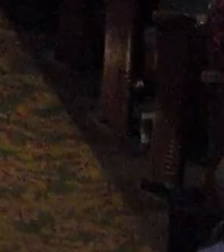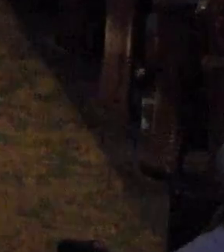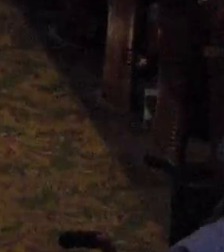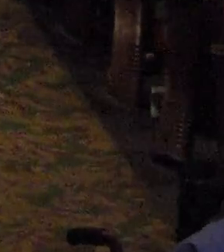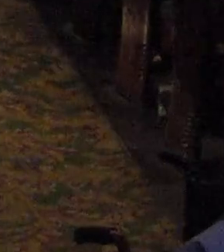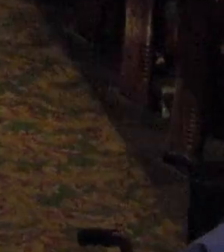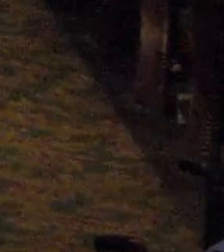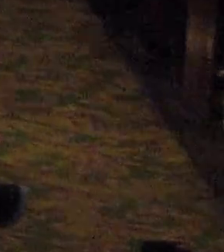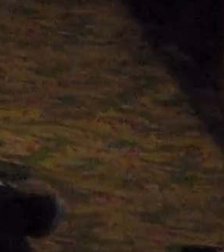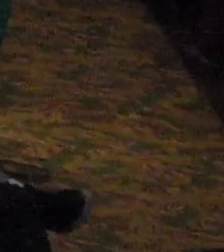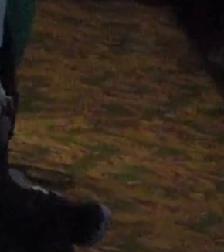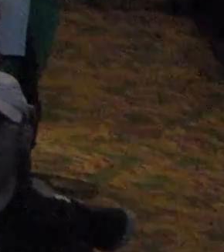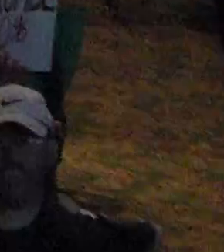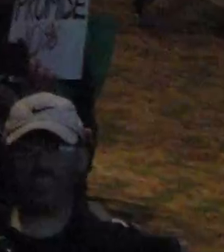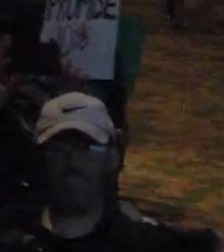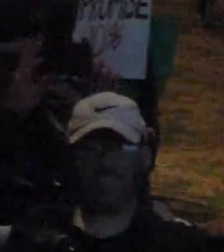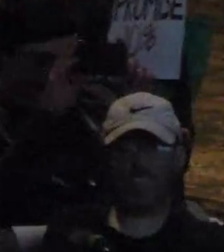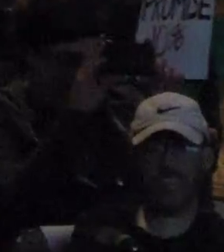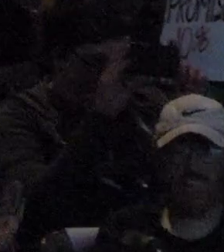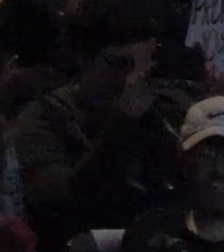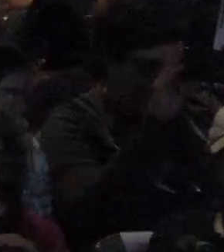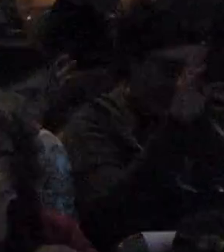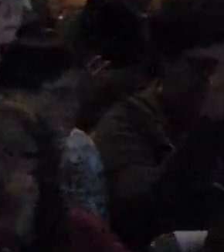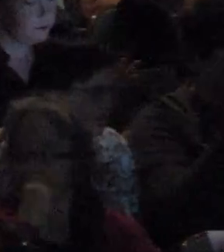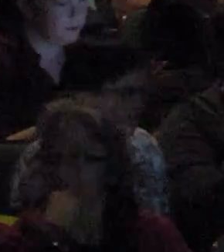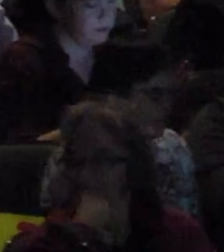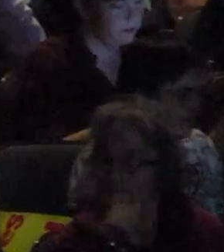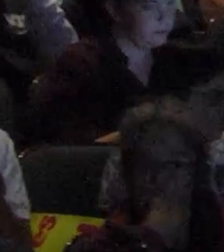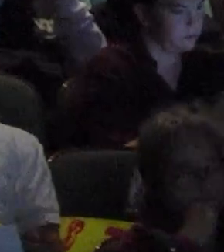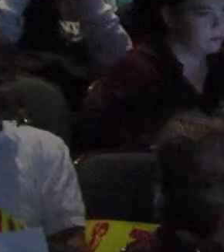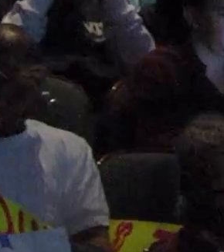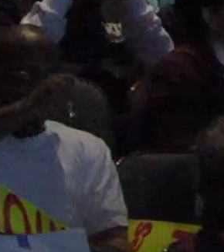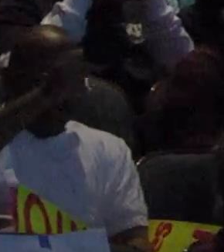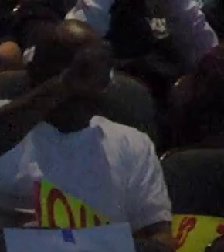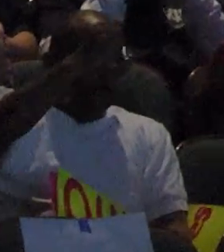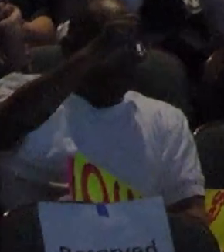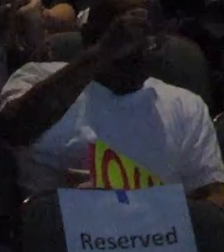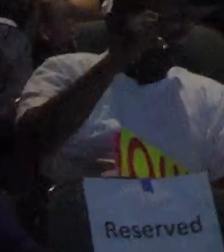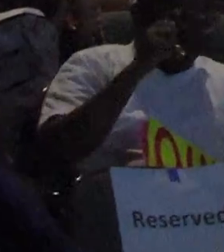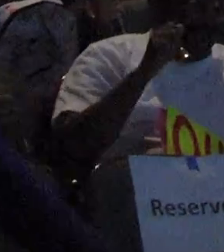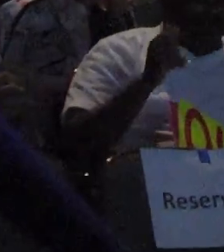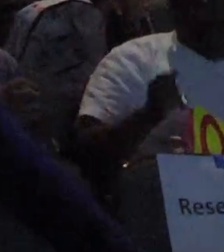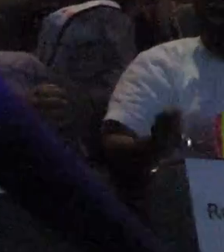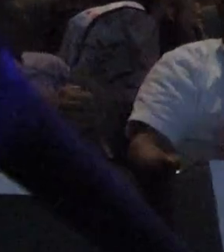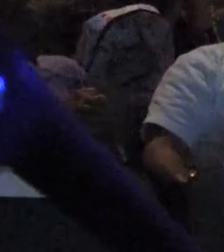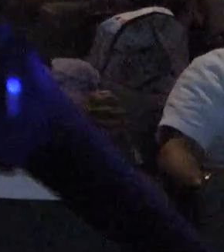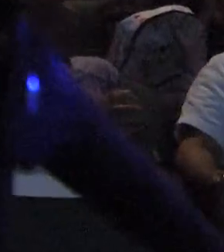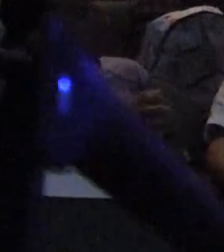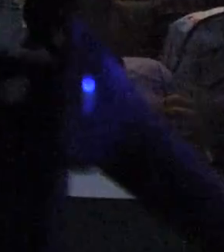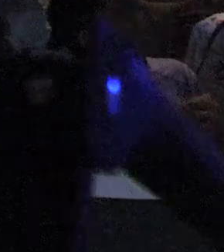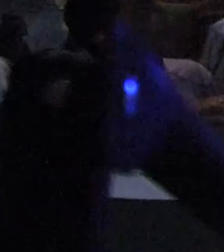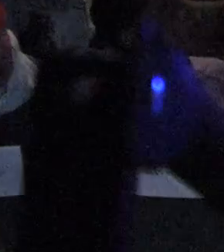back in 1990. And when he left Congress, he didn't leave us. He stuck with us. And he has continued